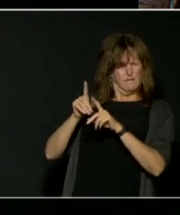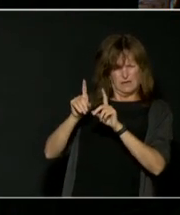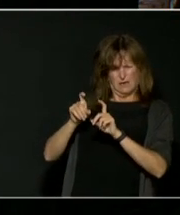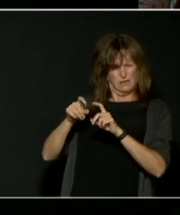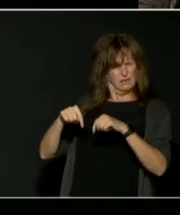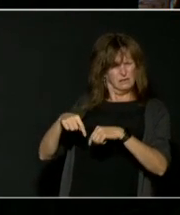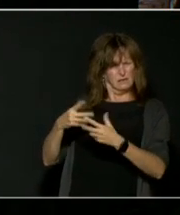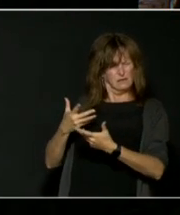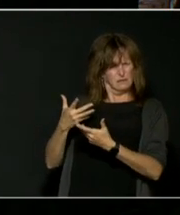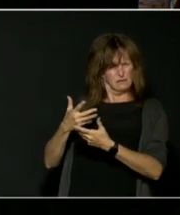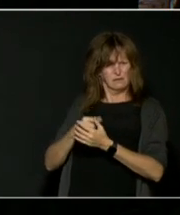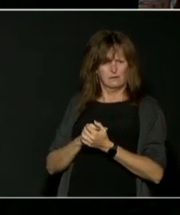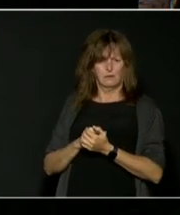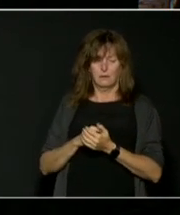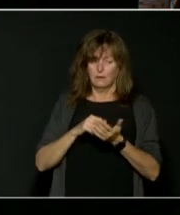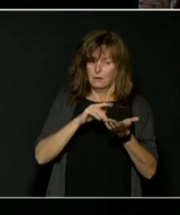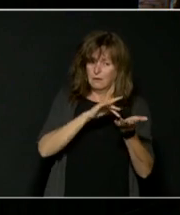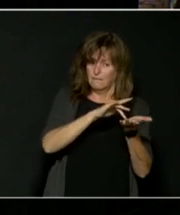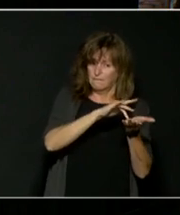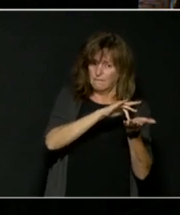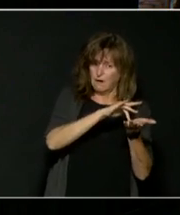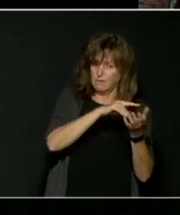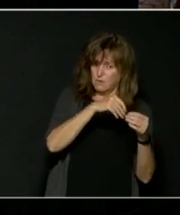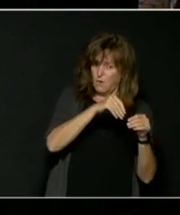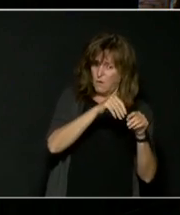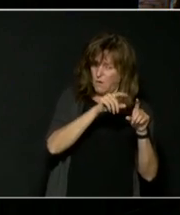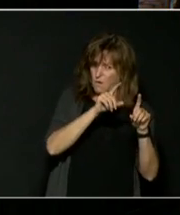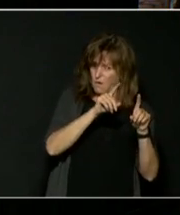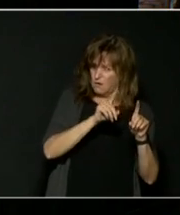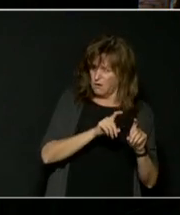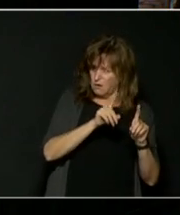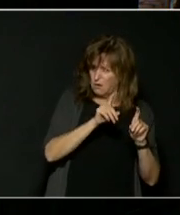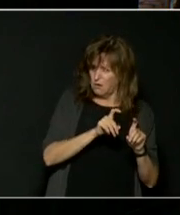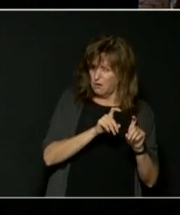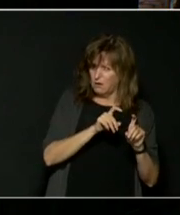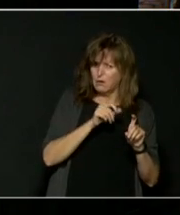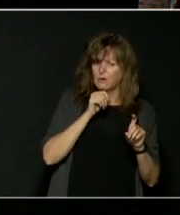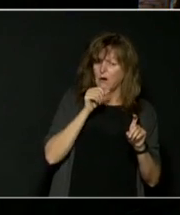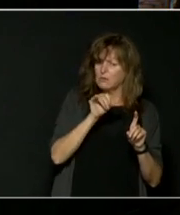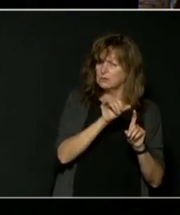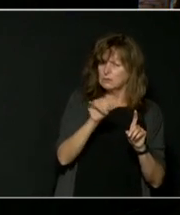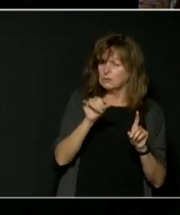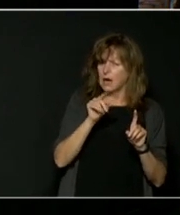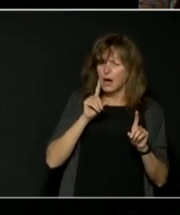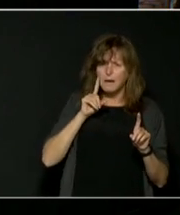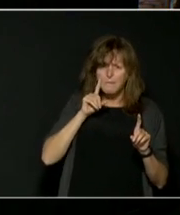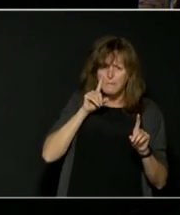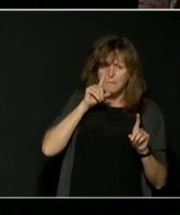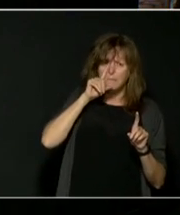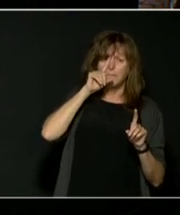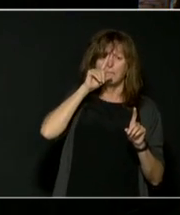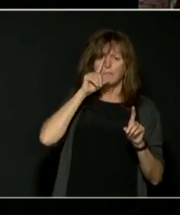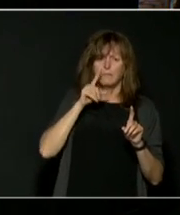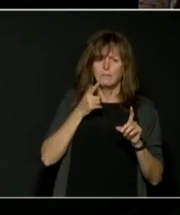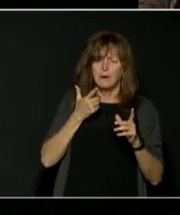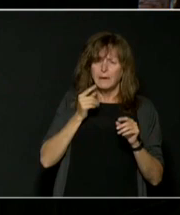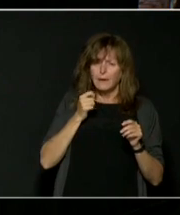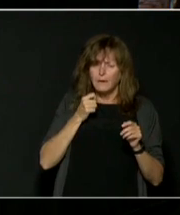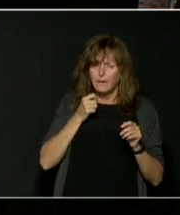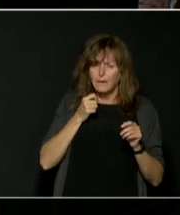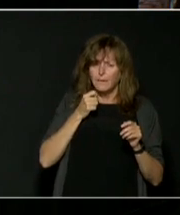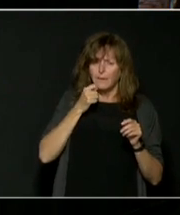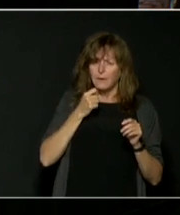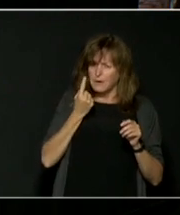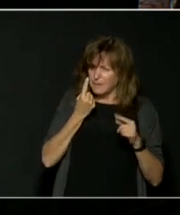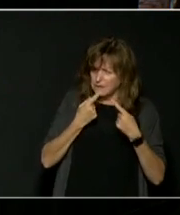drugstores. It's a less invasive, shallow nasal swab. Isn't that going to, well, first,